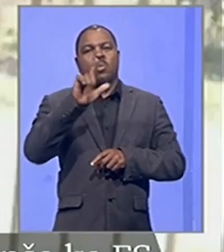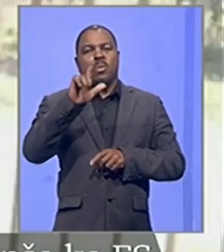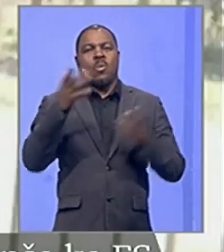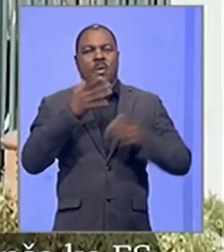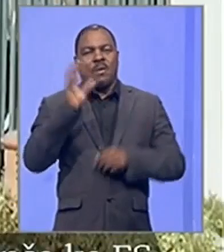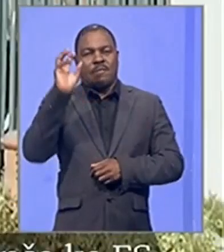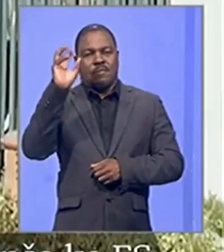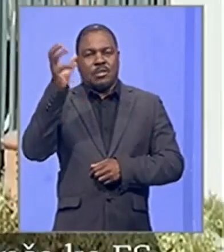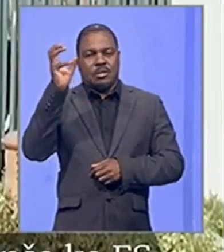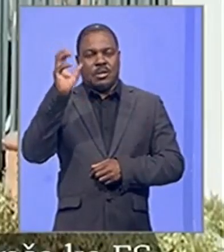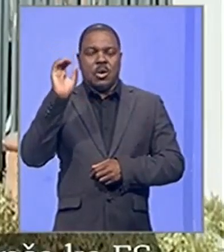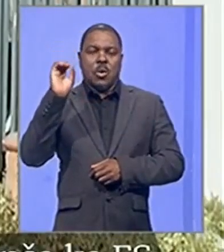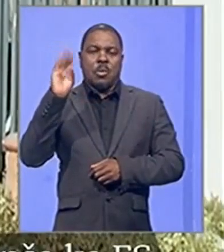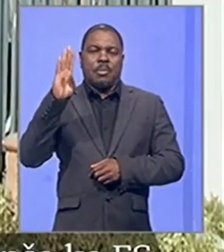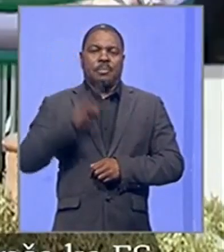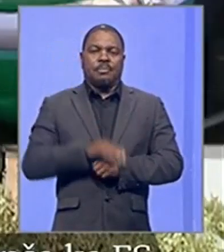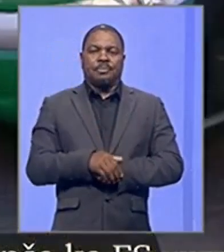Free State.